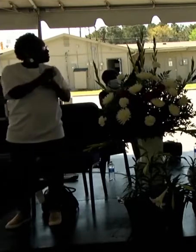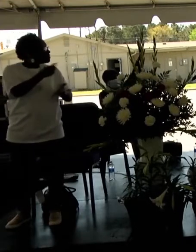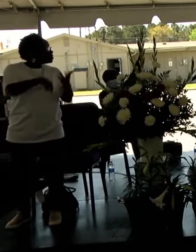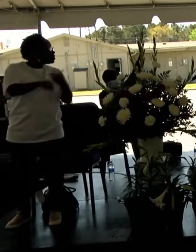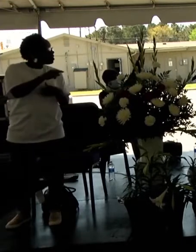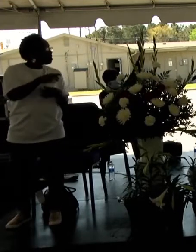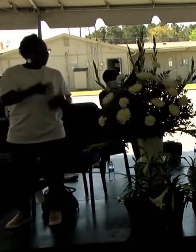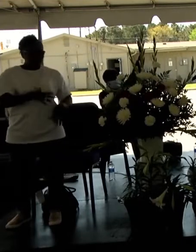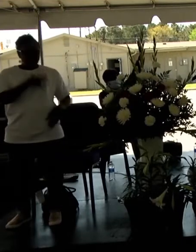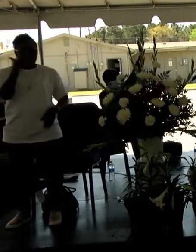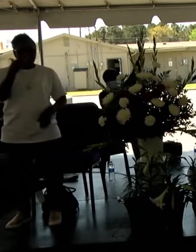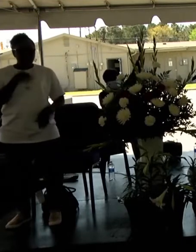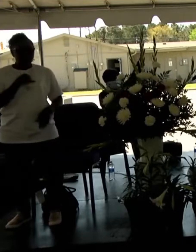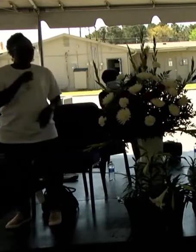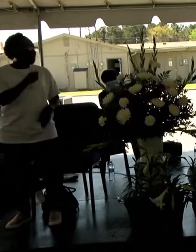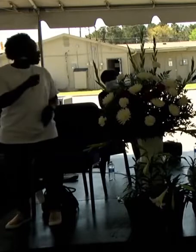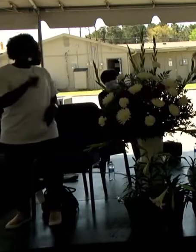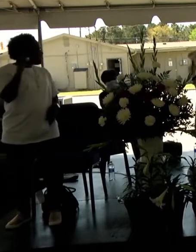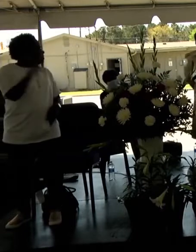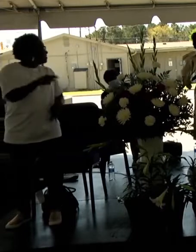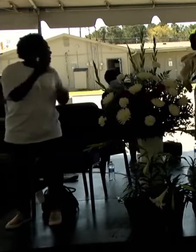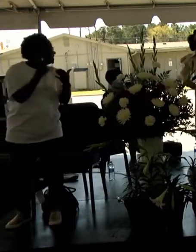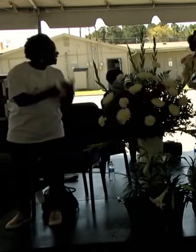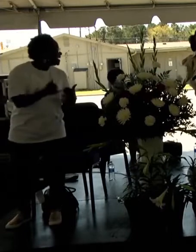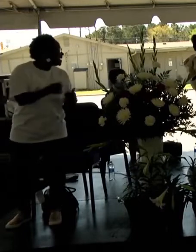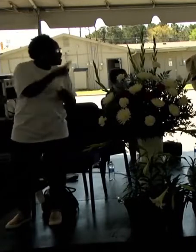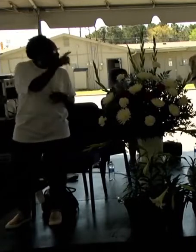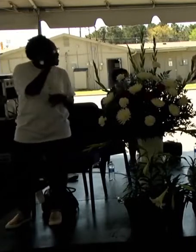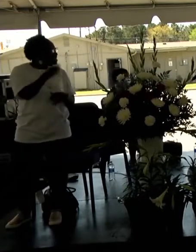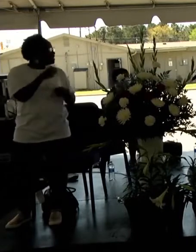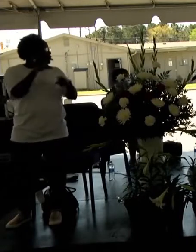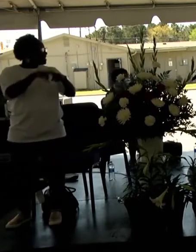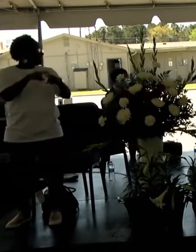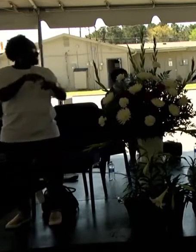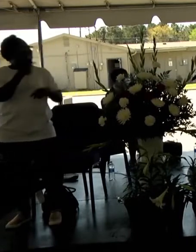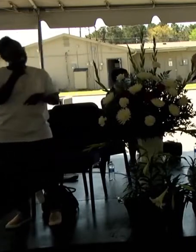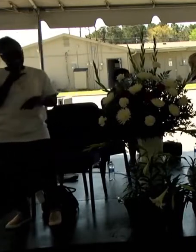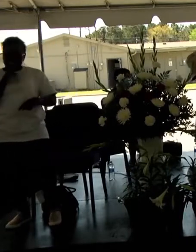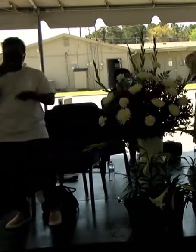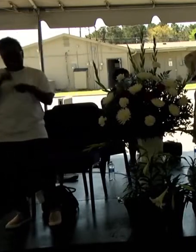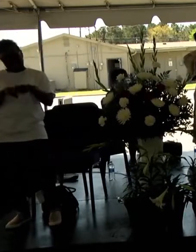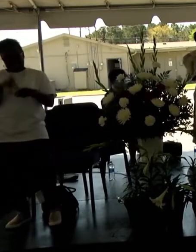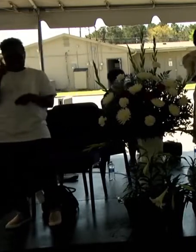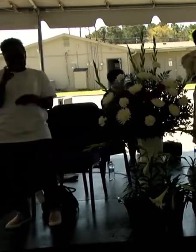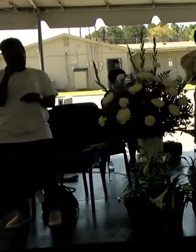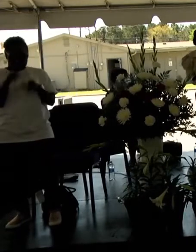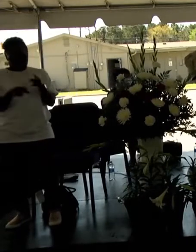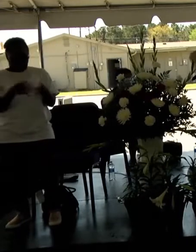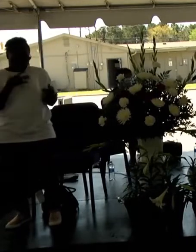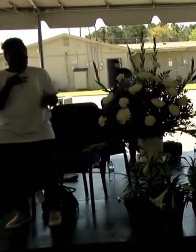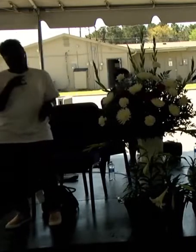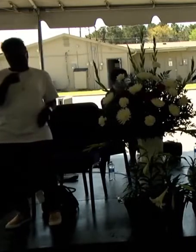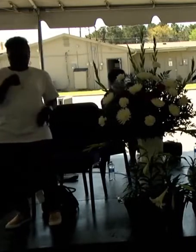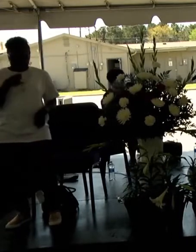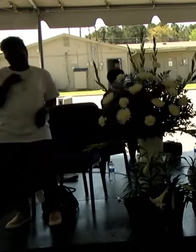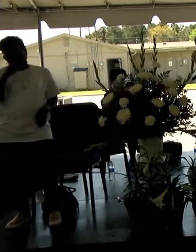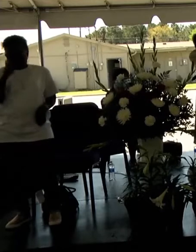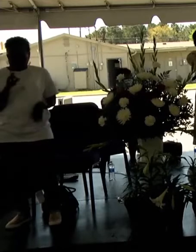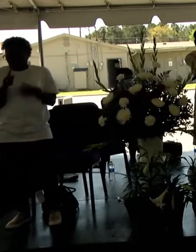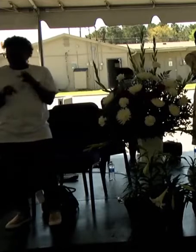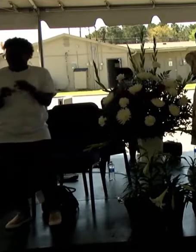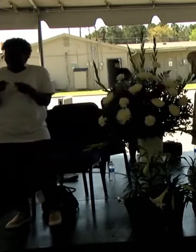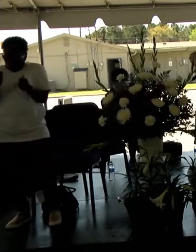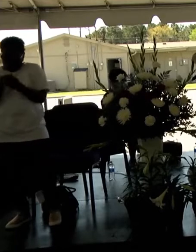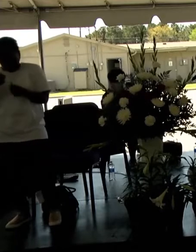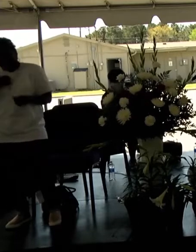something, some of y'all got mad. I'm going to pick a pen and pop you right now because you're sitting out there saying, I need for folk to like me. I need for folk to be around me.